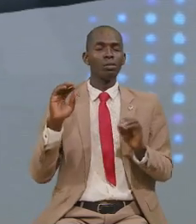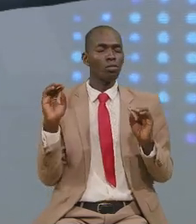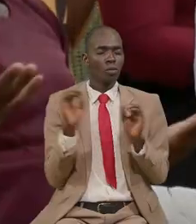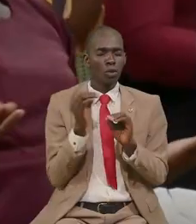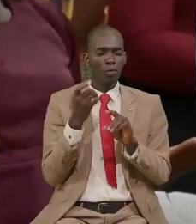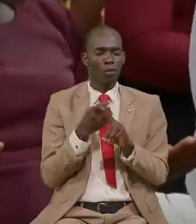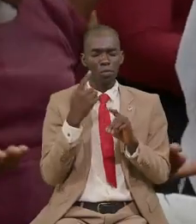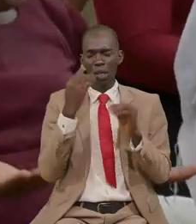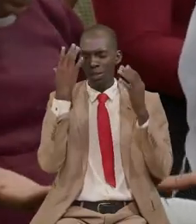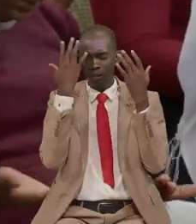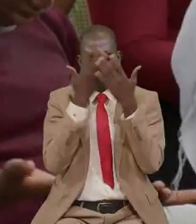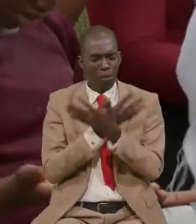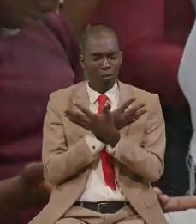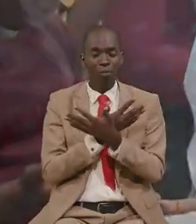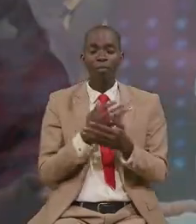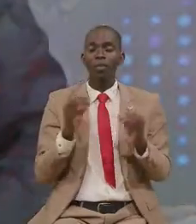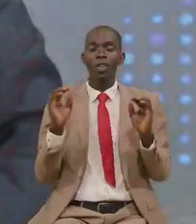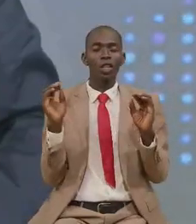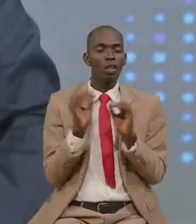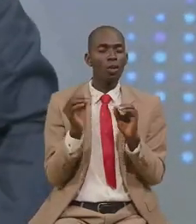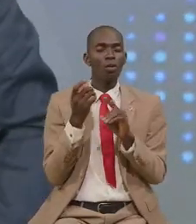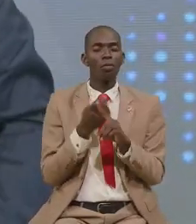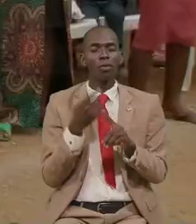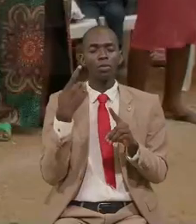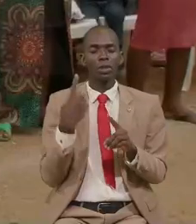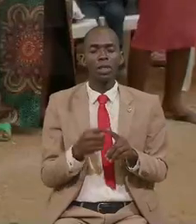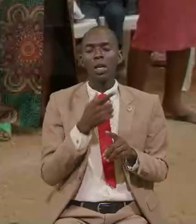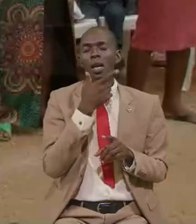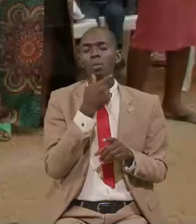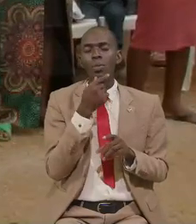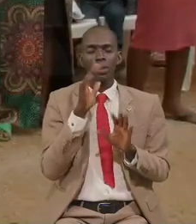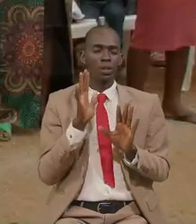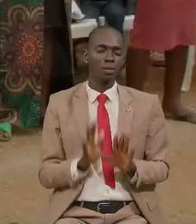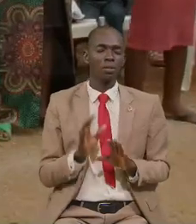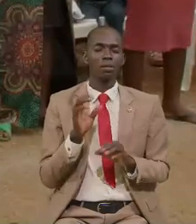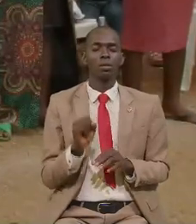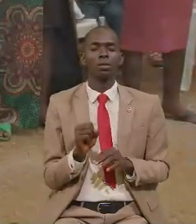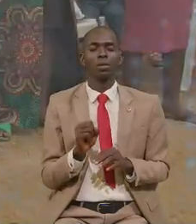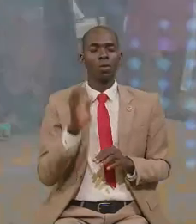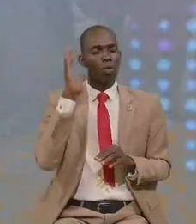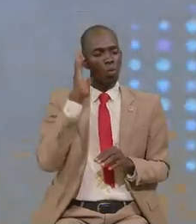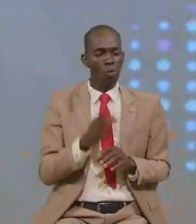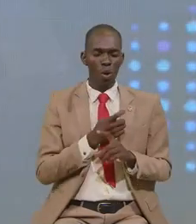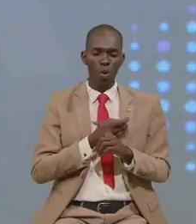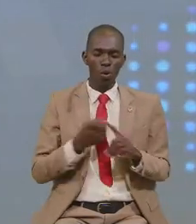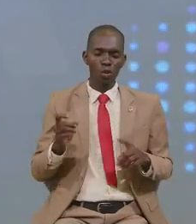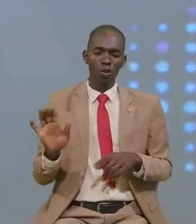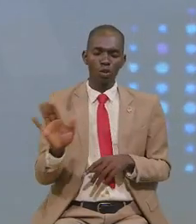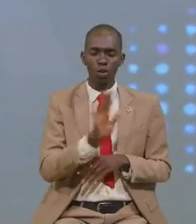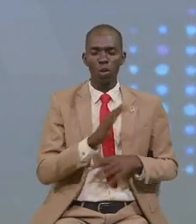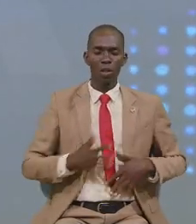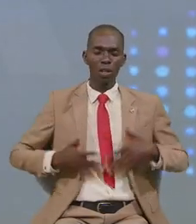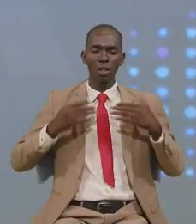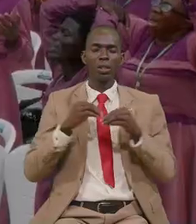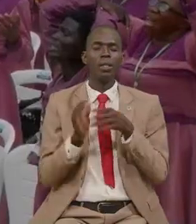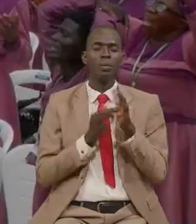dark, nothing from the pretenders will hurt your life in Jesus'